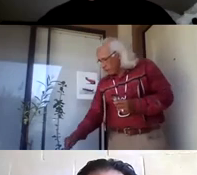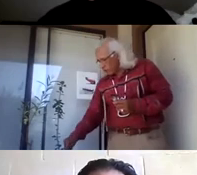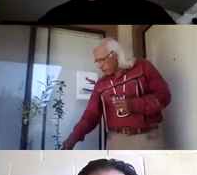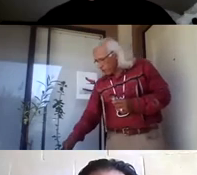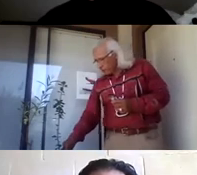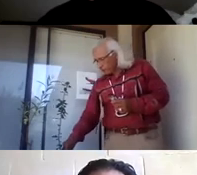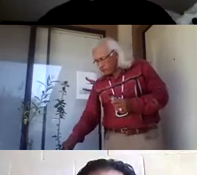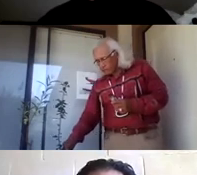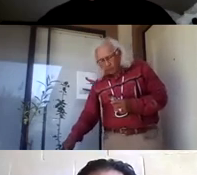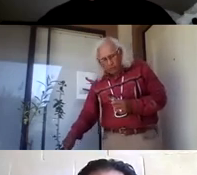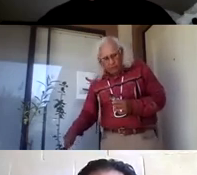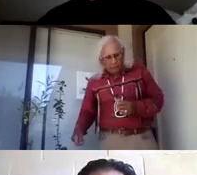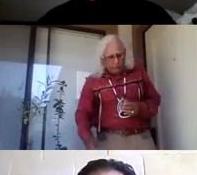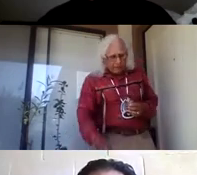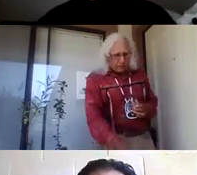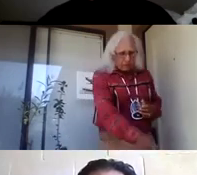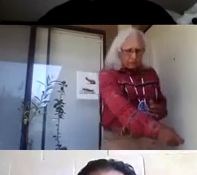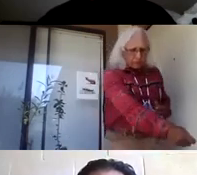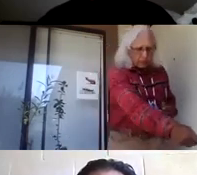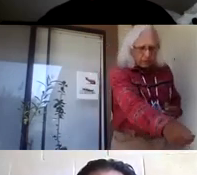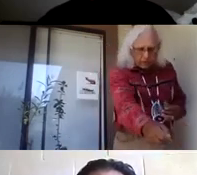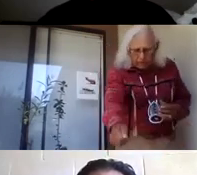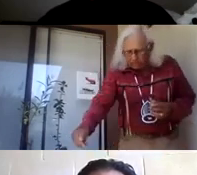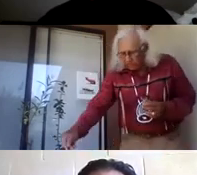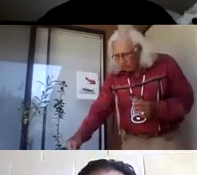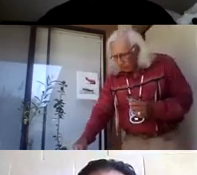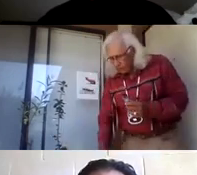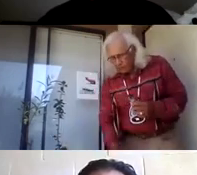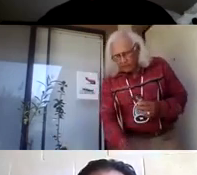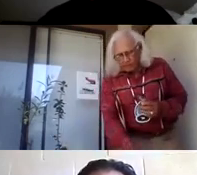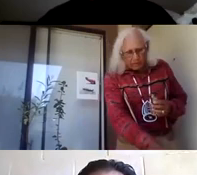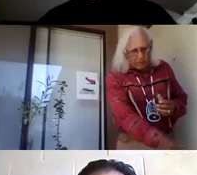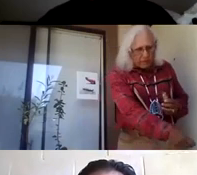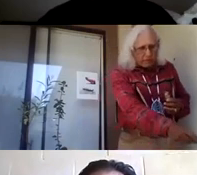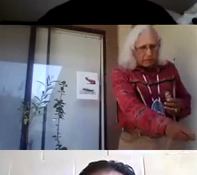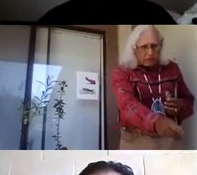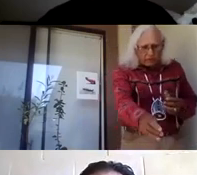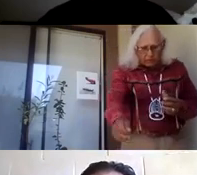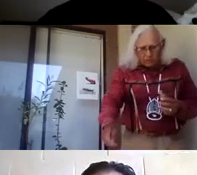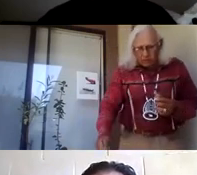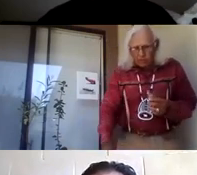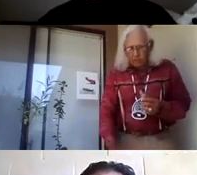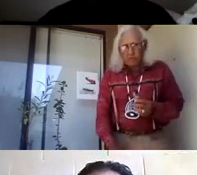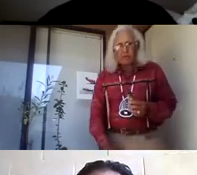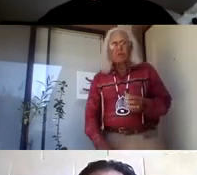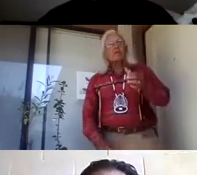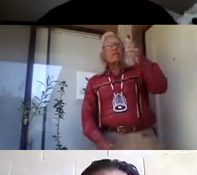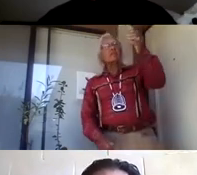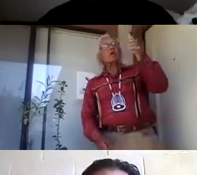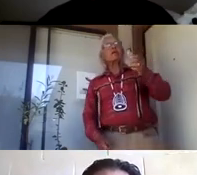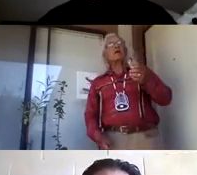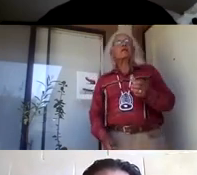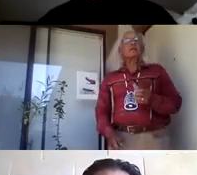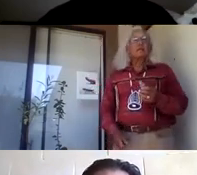I leave this offering of tobacco and thank Mother Earth for everything that she gives us.